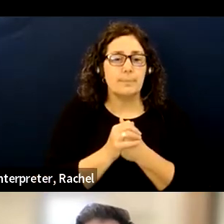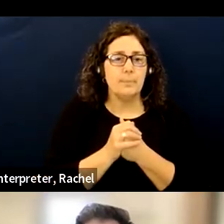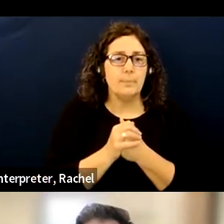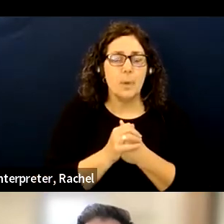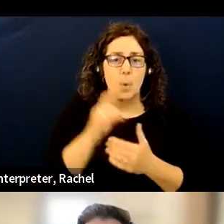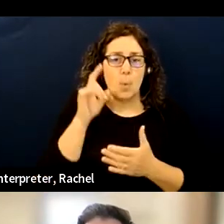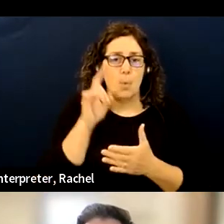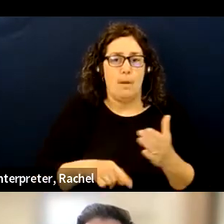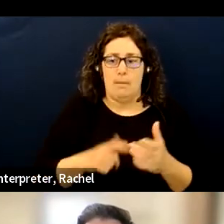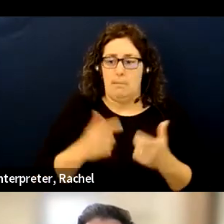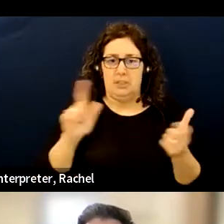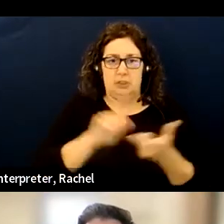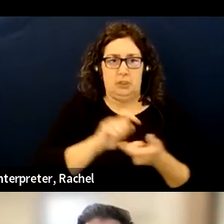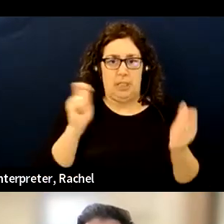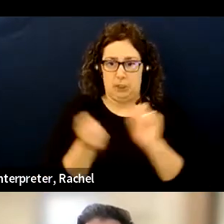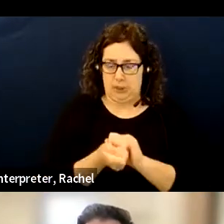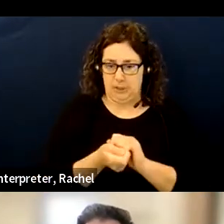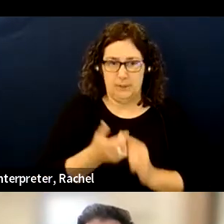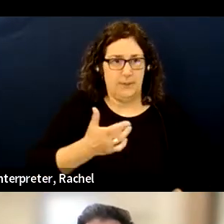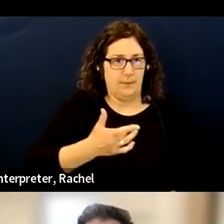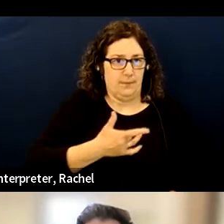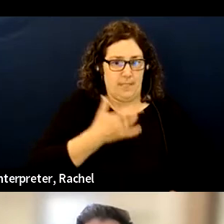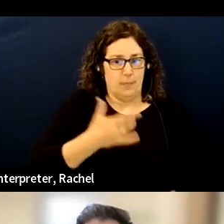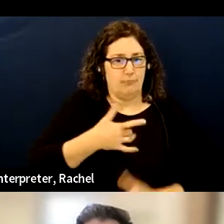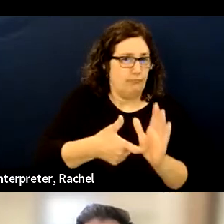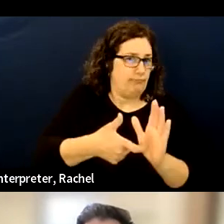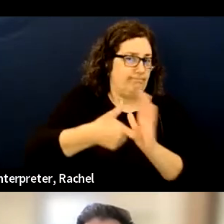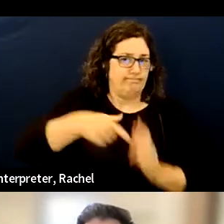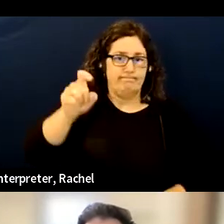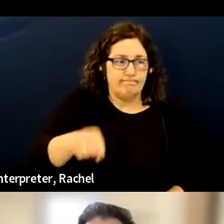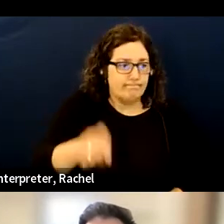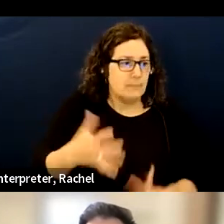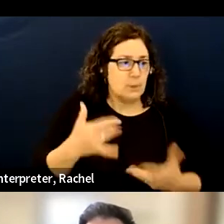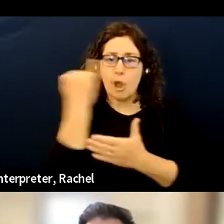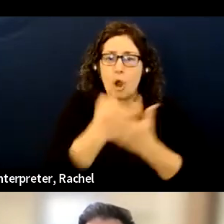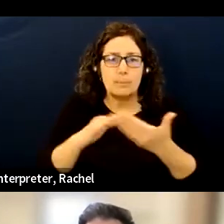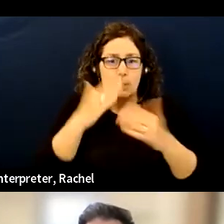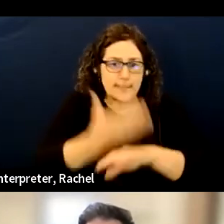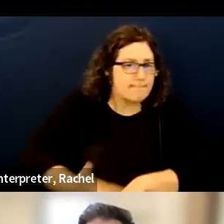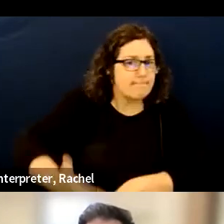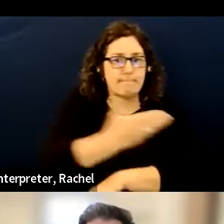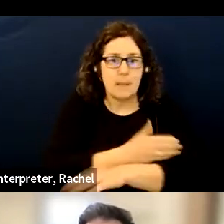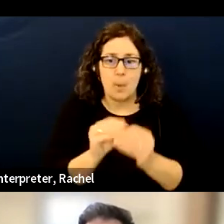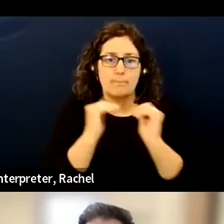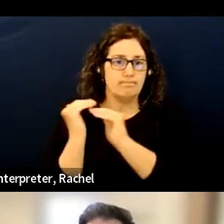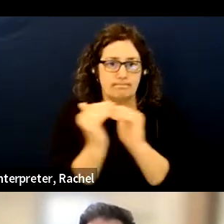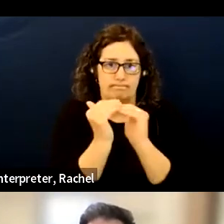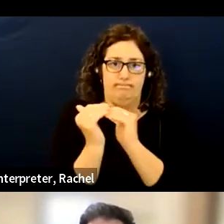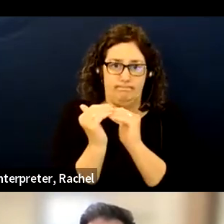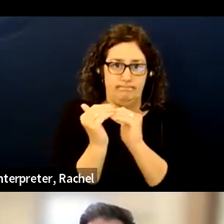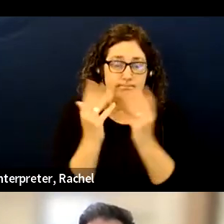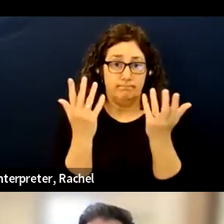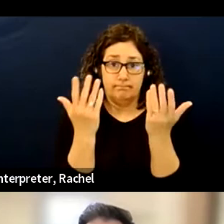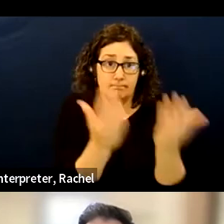what are the big changes that you think are needed to make the arts community more equitable? And I'm going to throw it